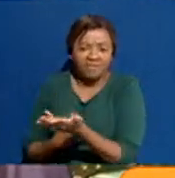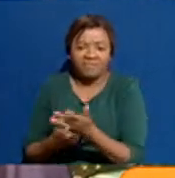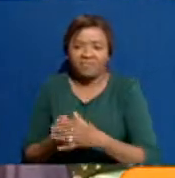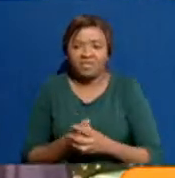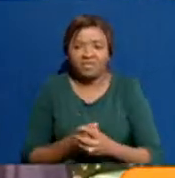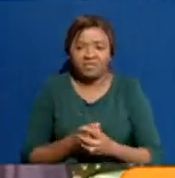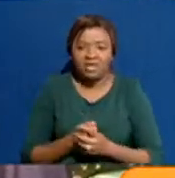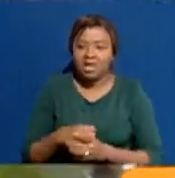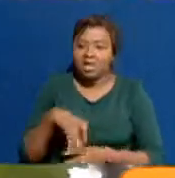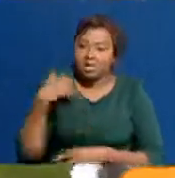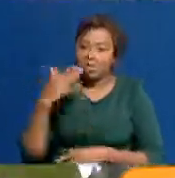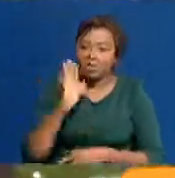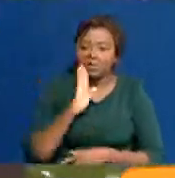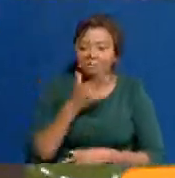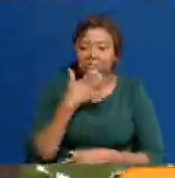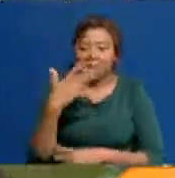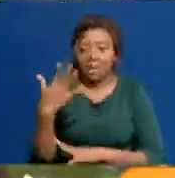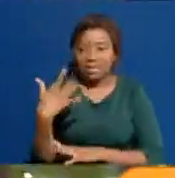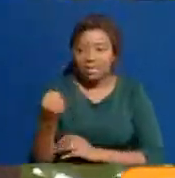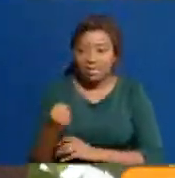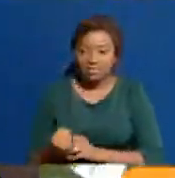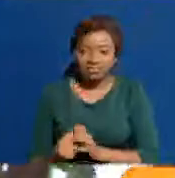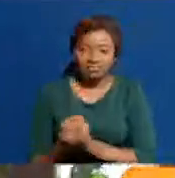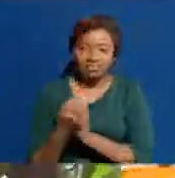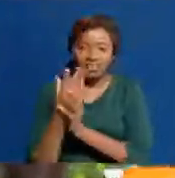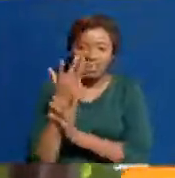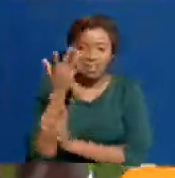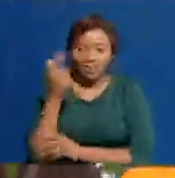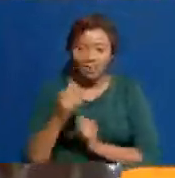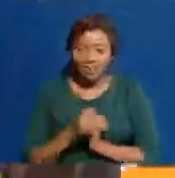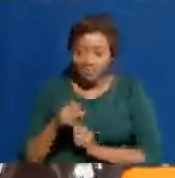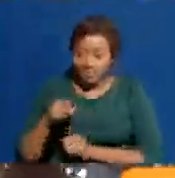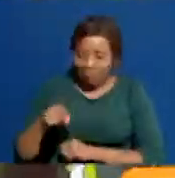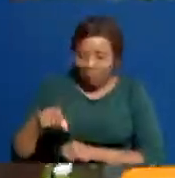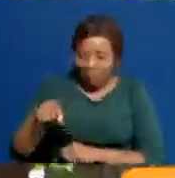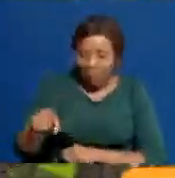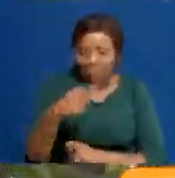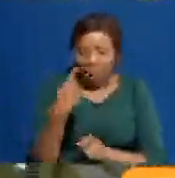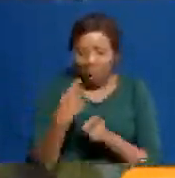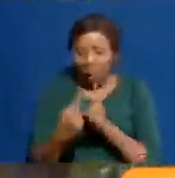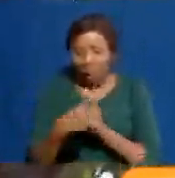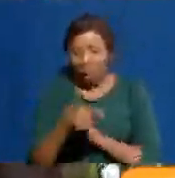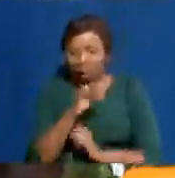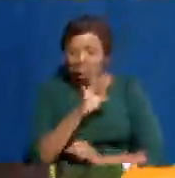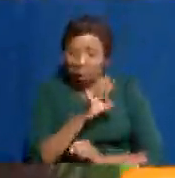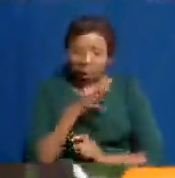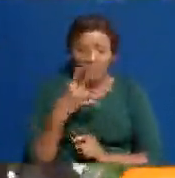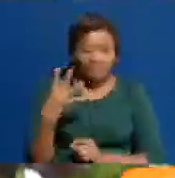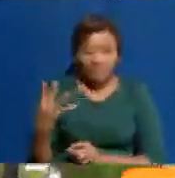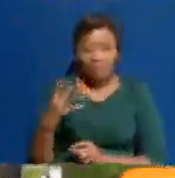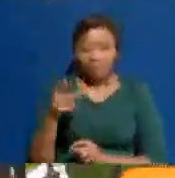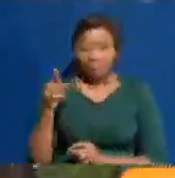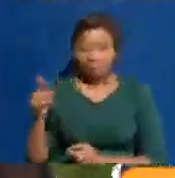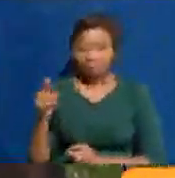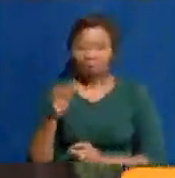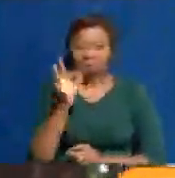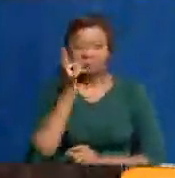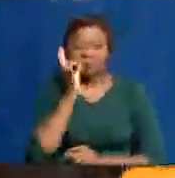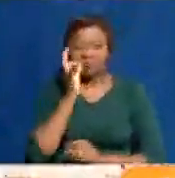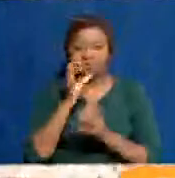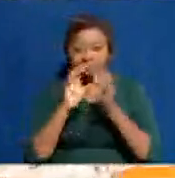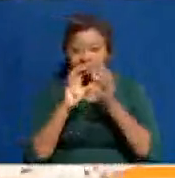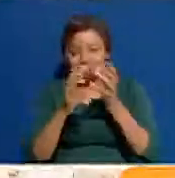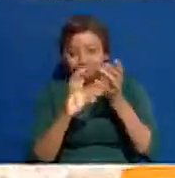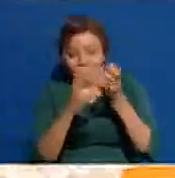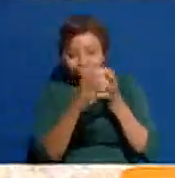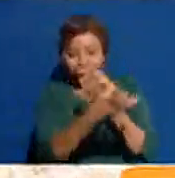huko evergreen. From planting, it takes about 3 to 4 years for a jackfruit tree to mature. The